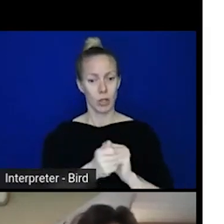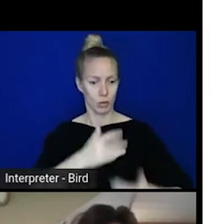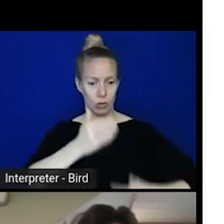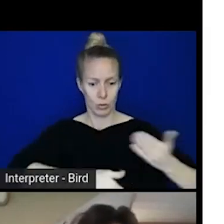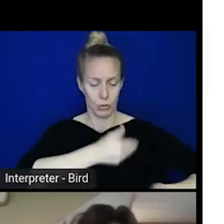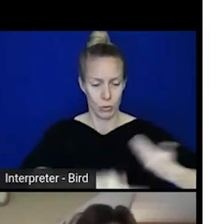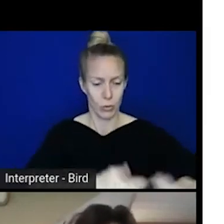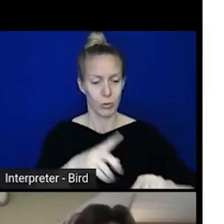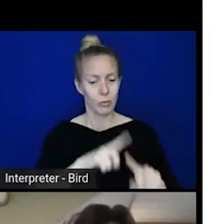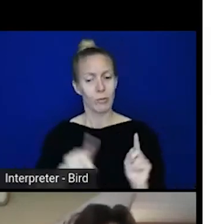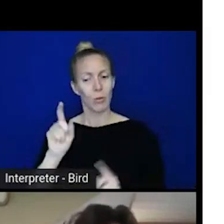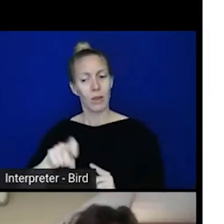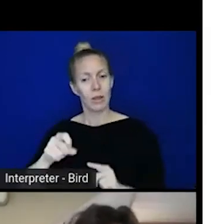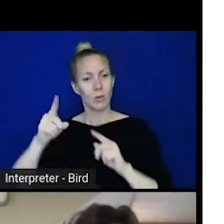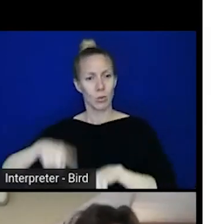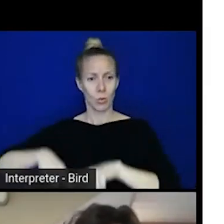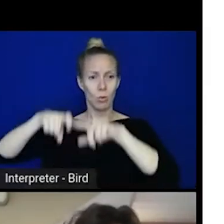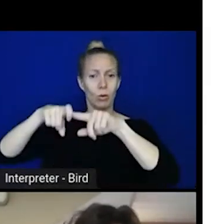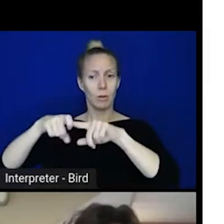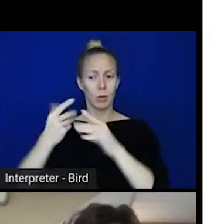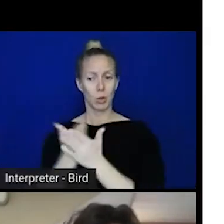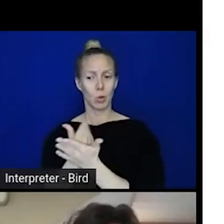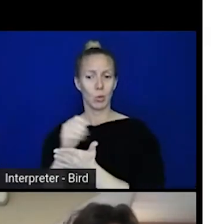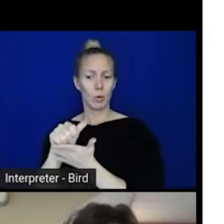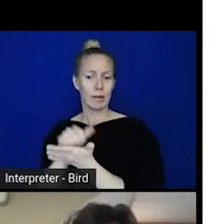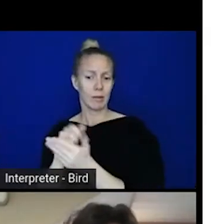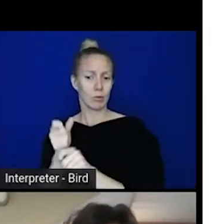new account creation until we could mitigate this.